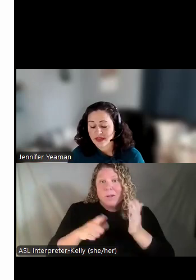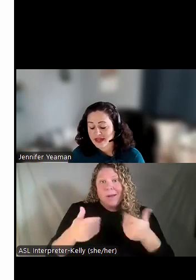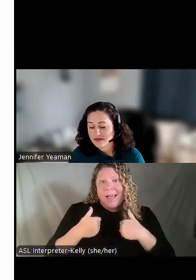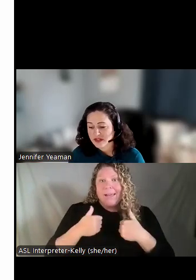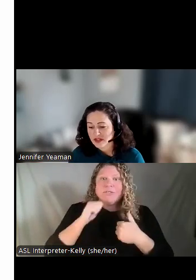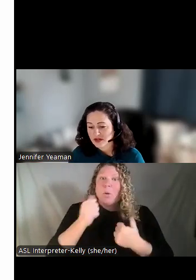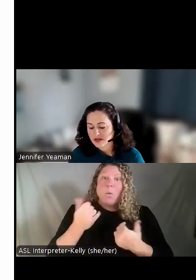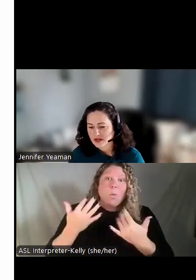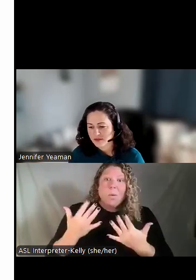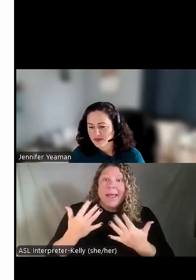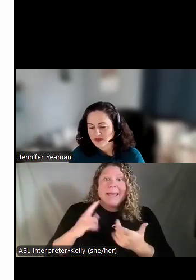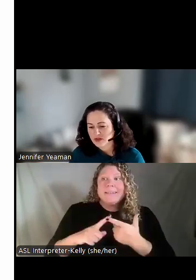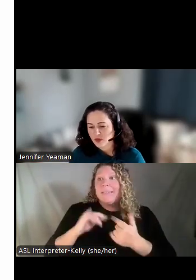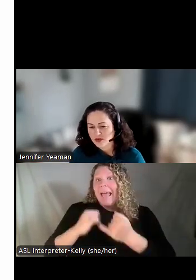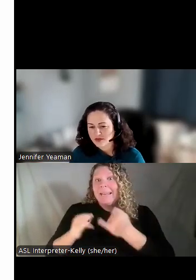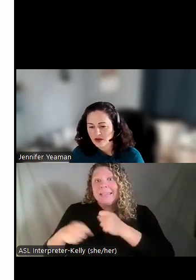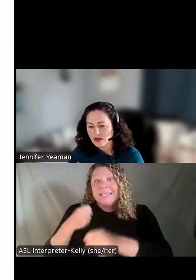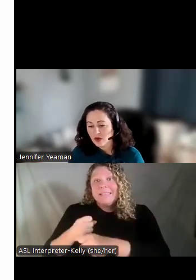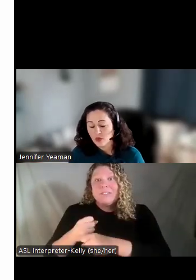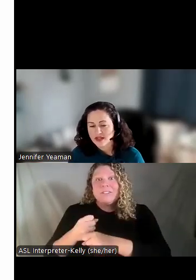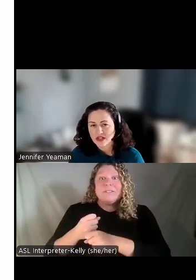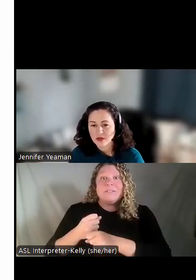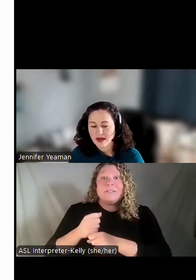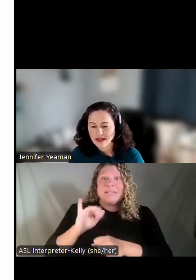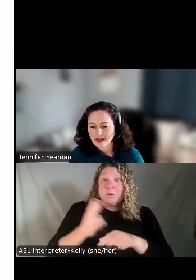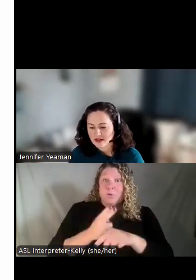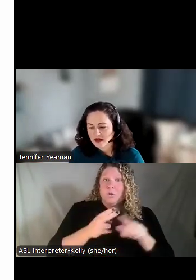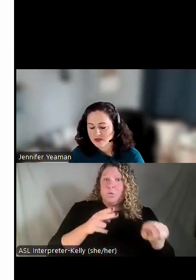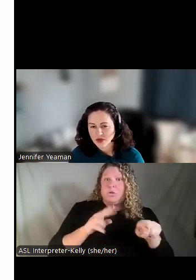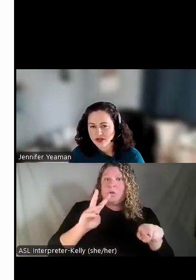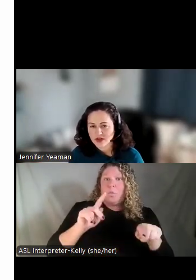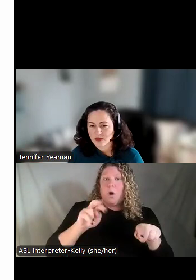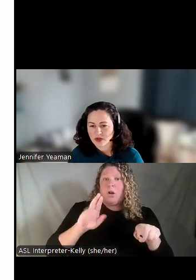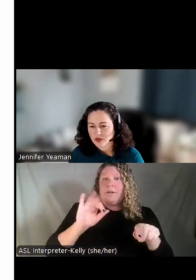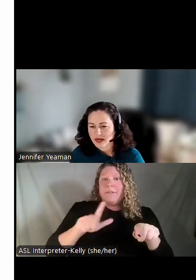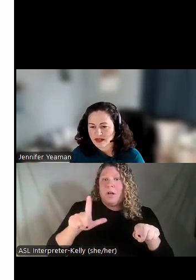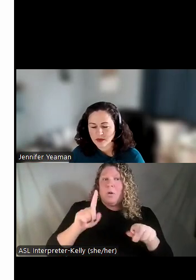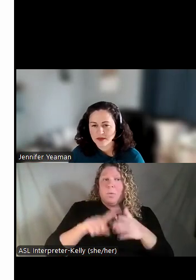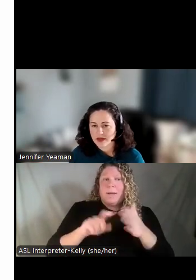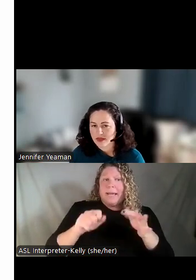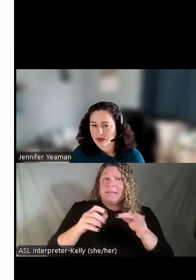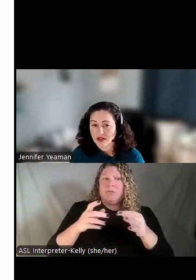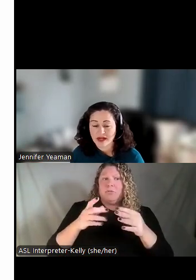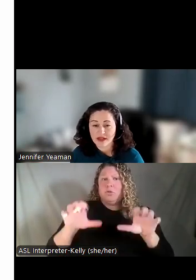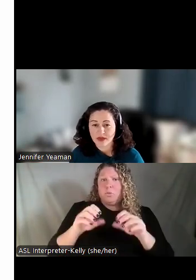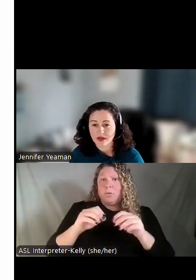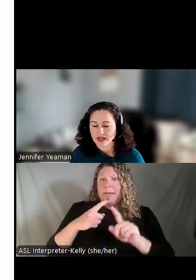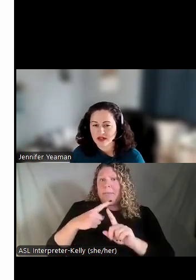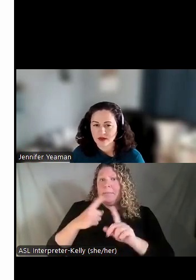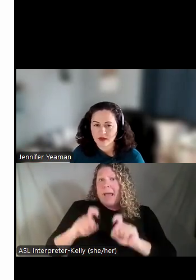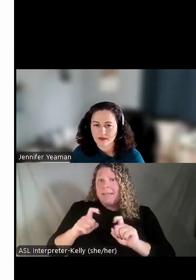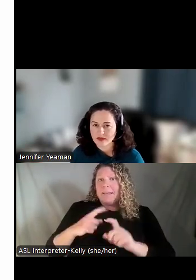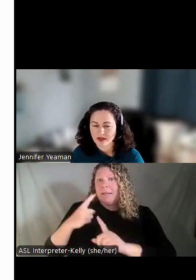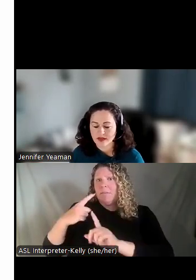that the end of the year. If you use waterfall, what can you pilot shorter term? What can you pilot within a month? What can you pilot within a